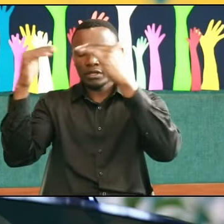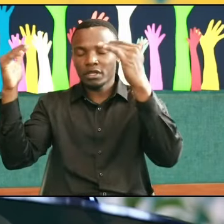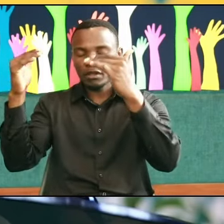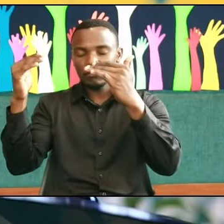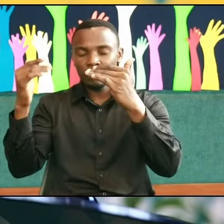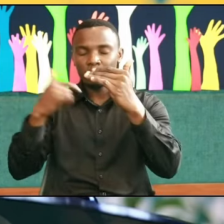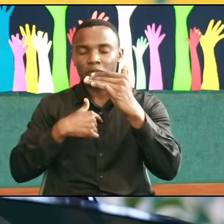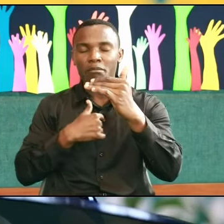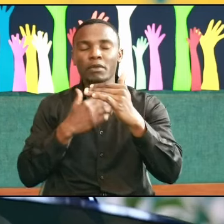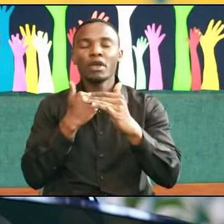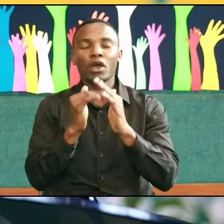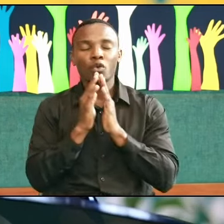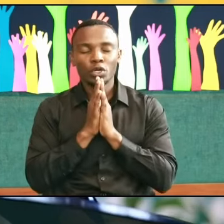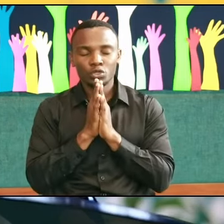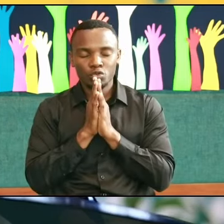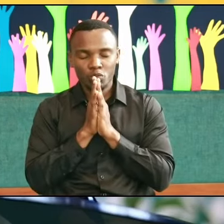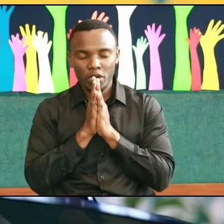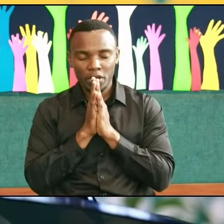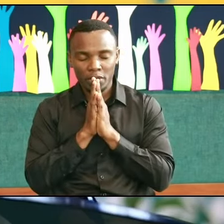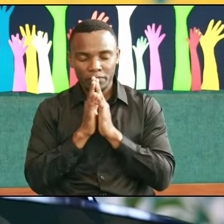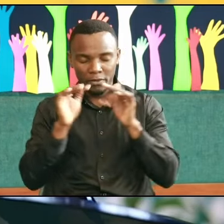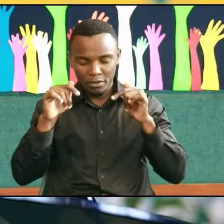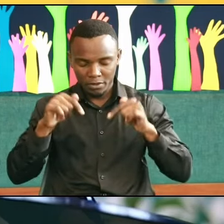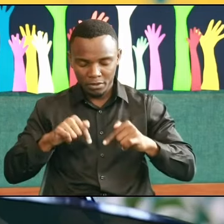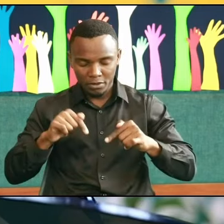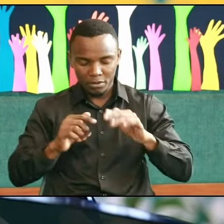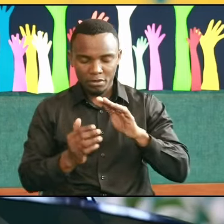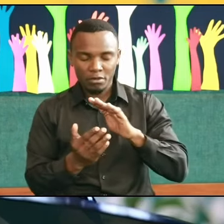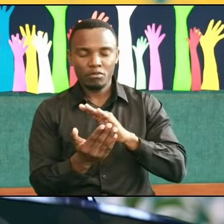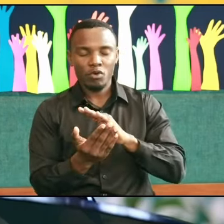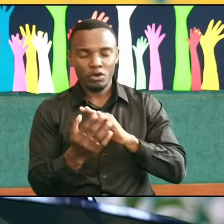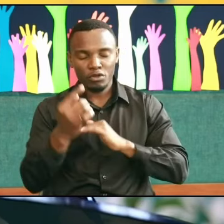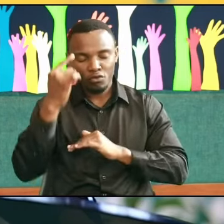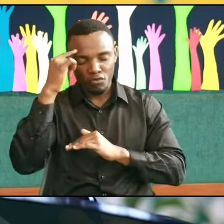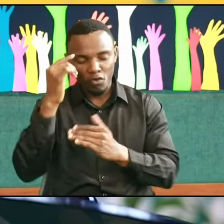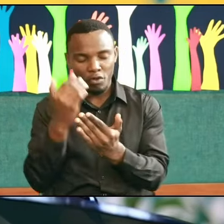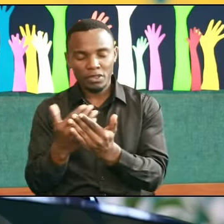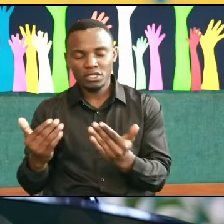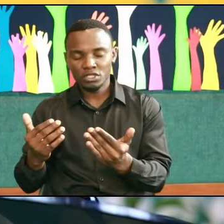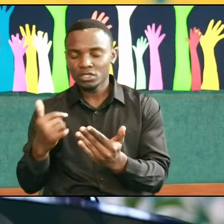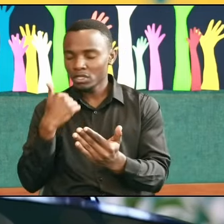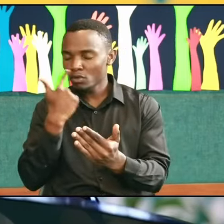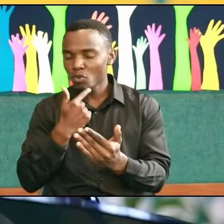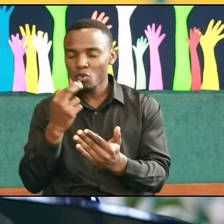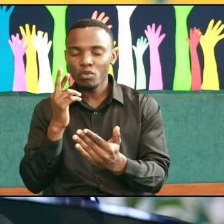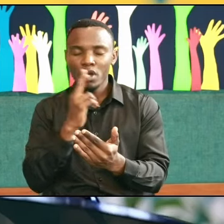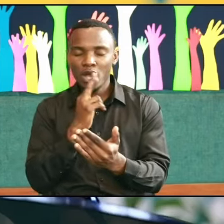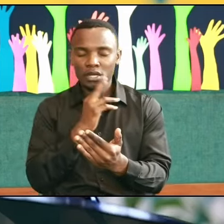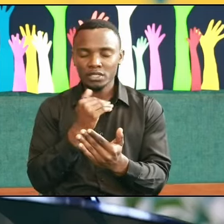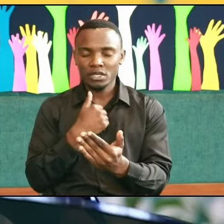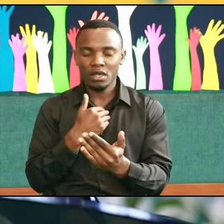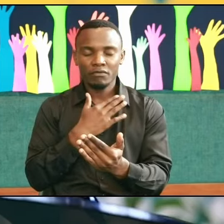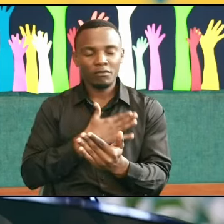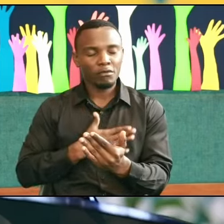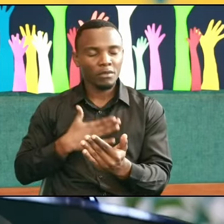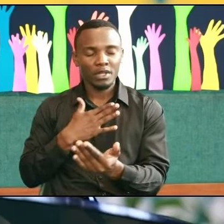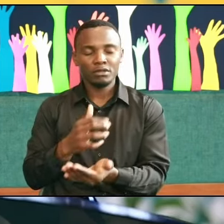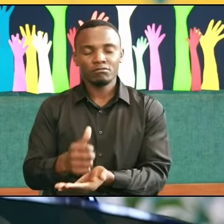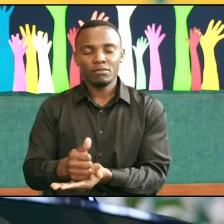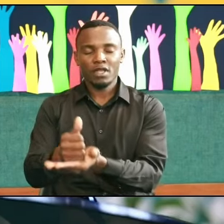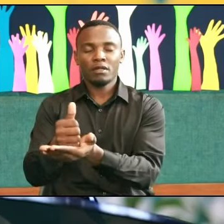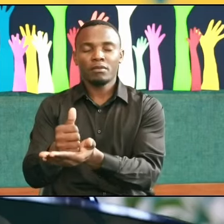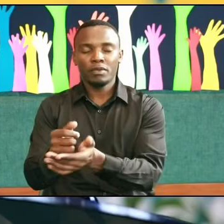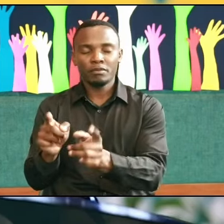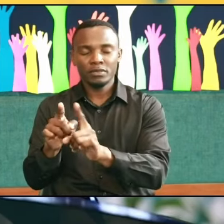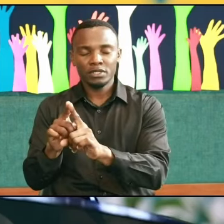I want to pray this morning for the children who are at risk. May you touch them and open